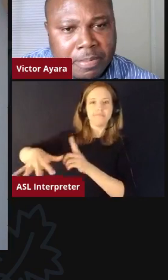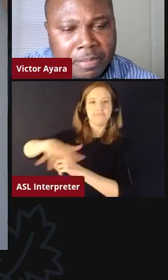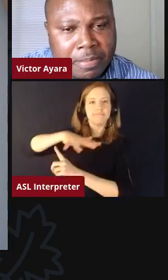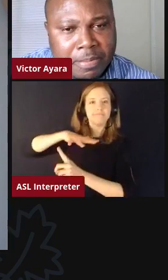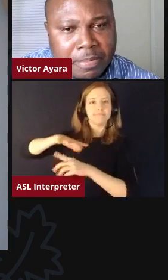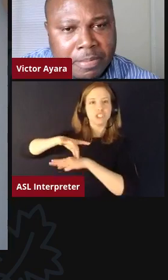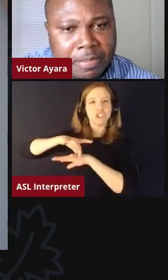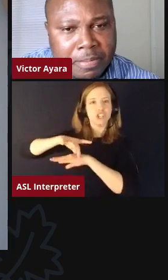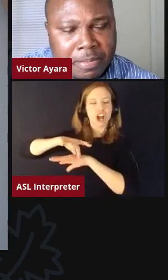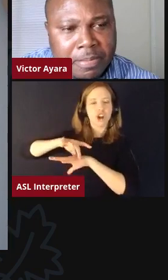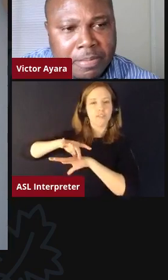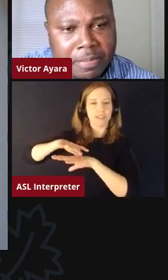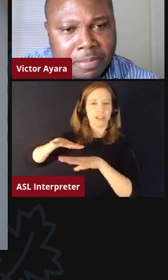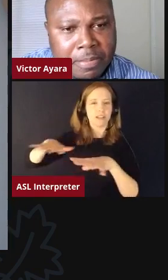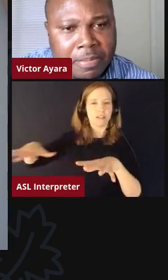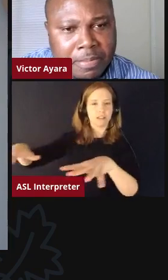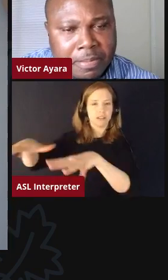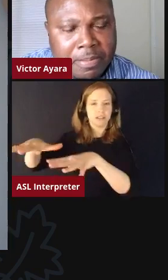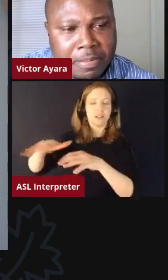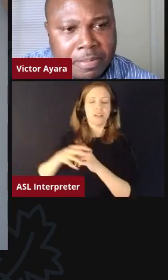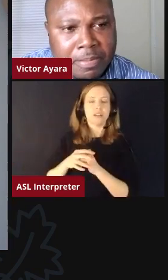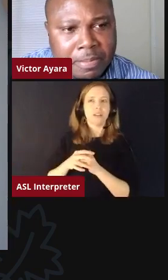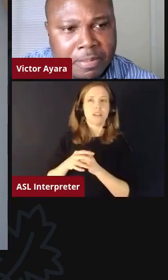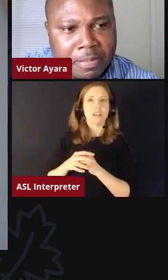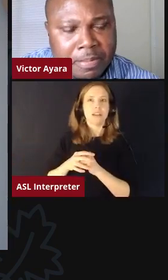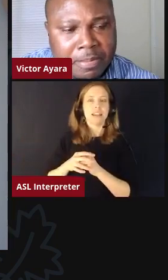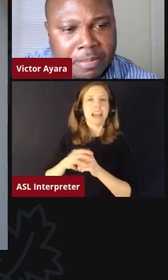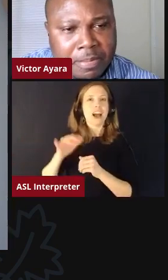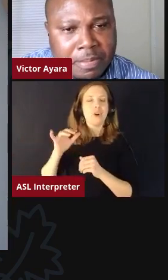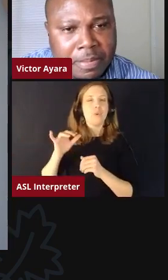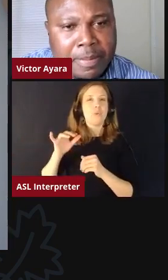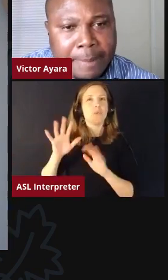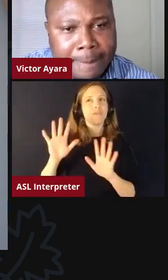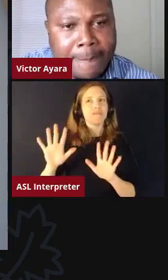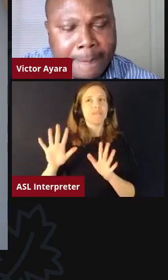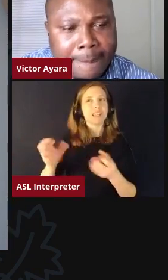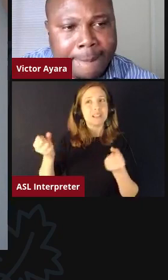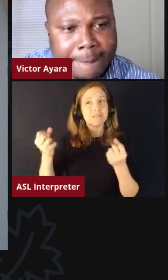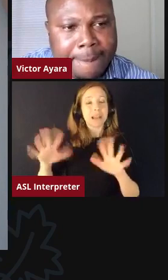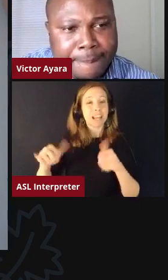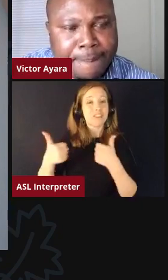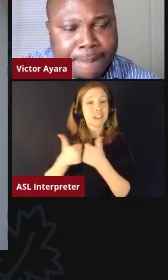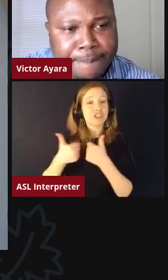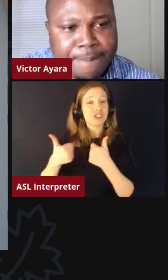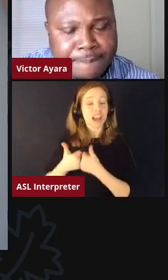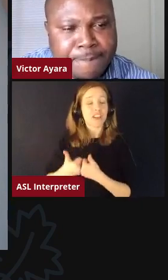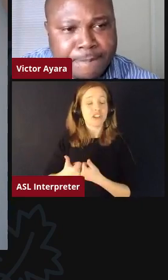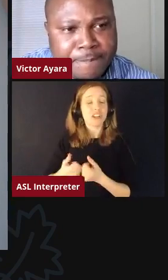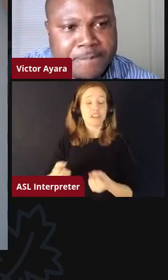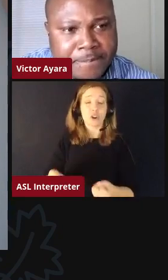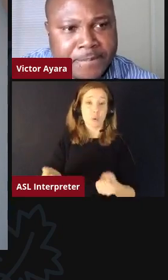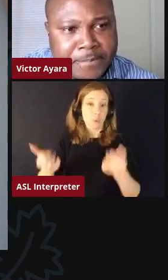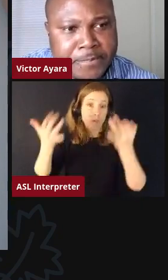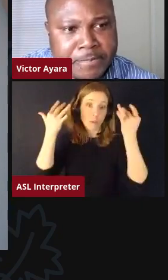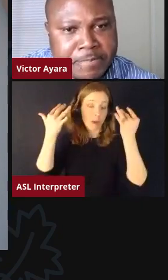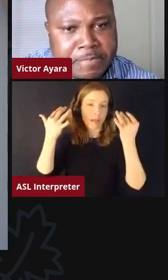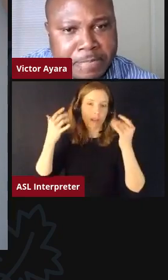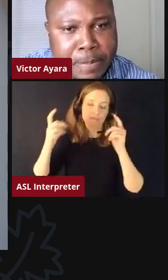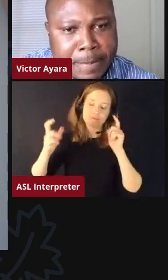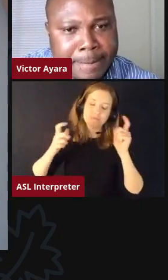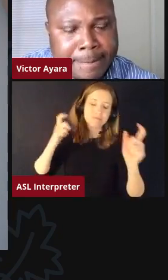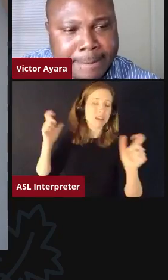are just momentous challenges. Not to be that you can't overcome them, but it's not just a matter of giving